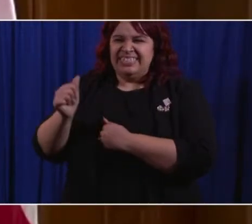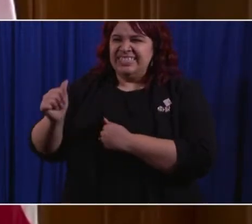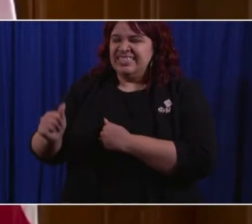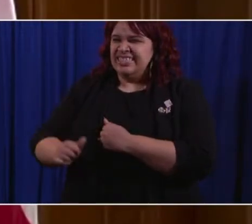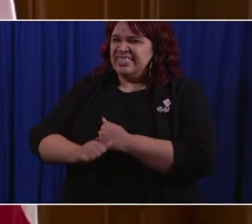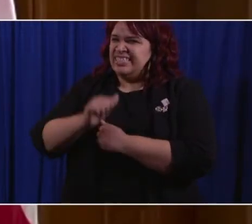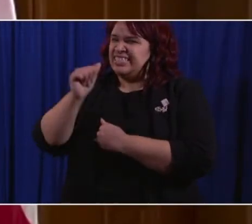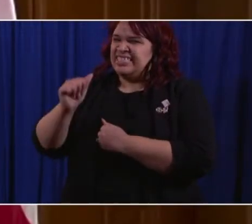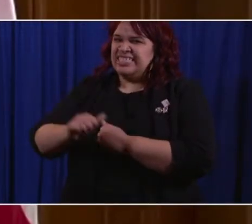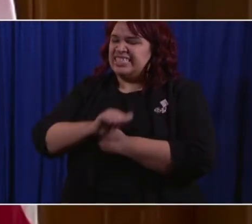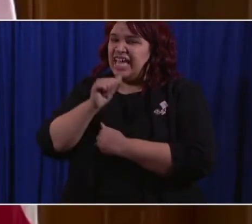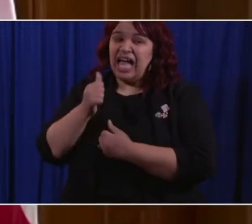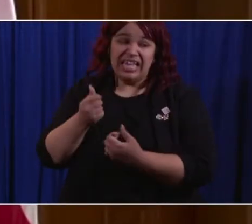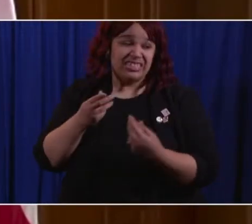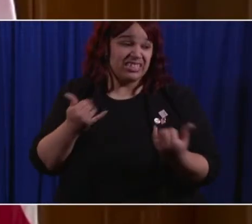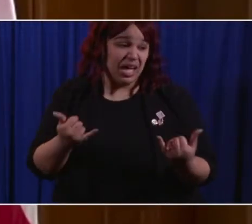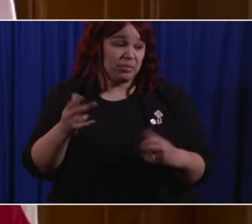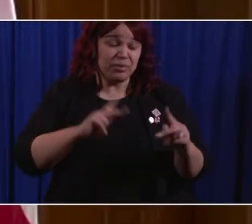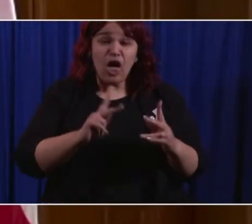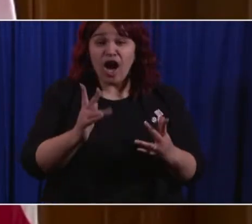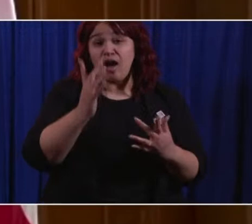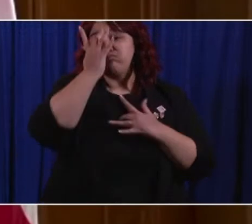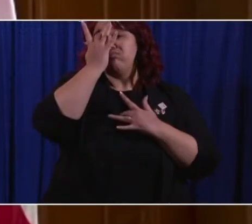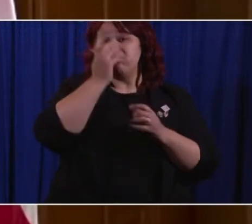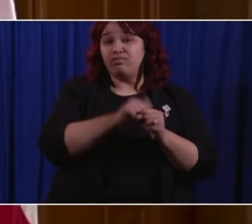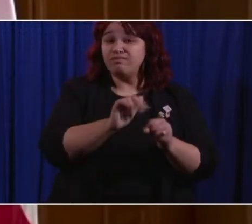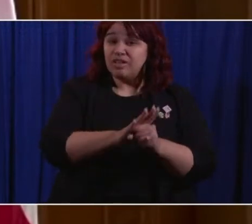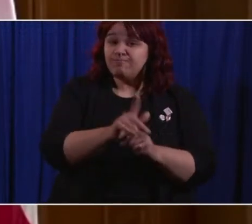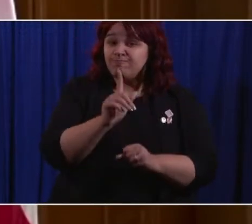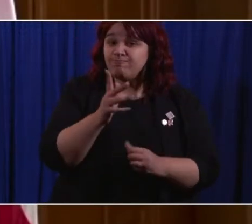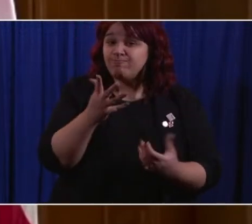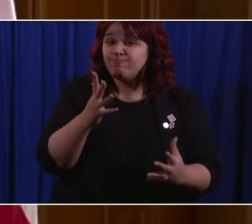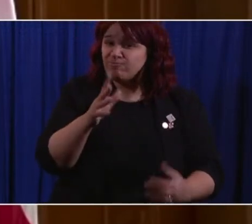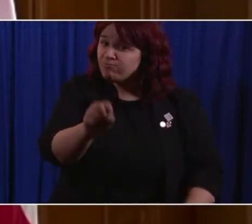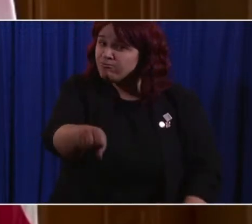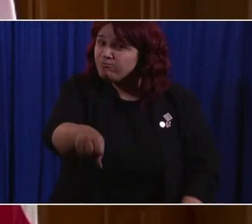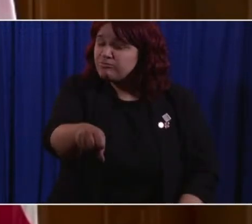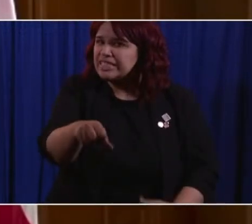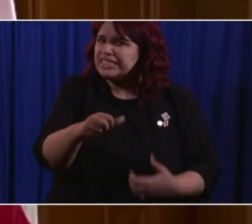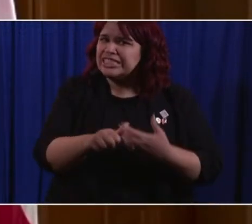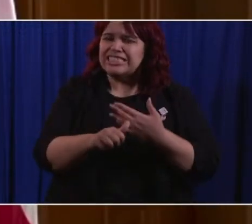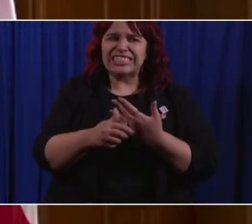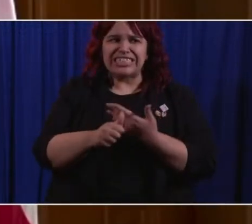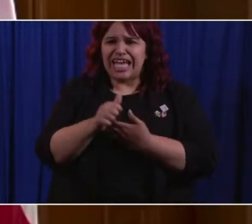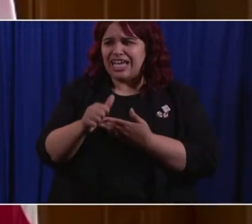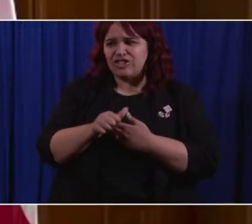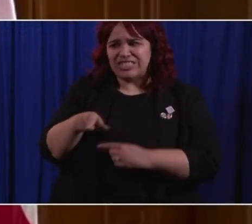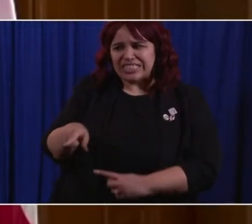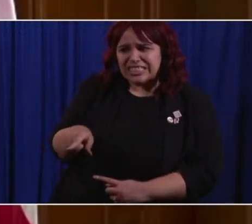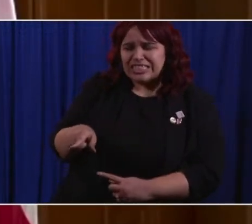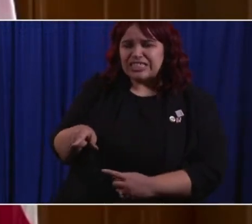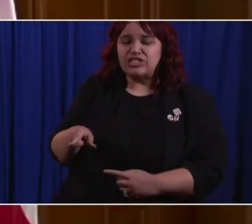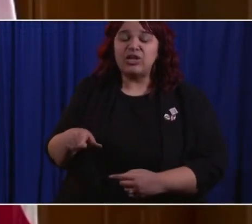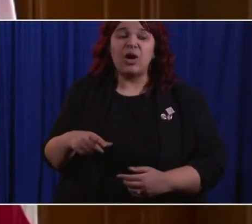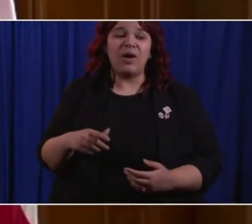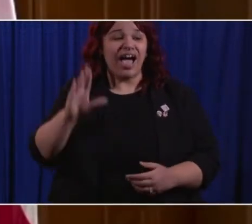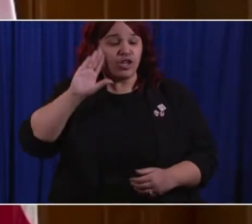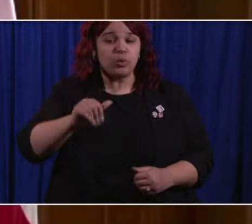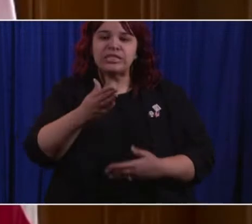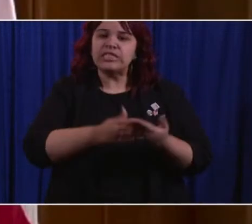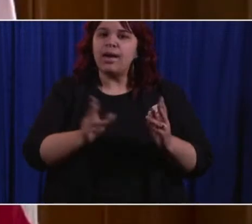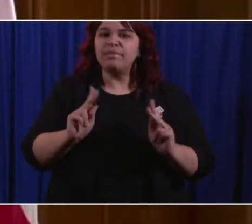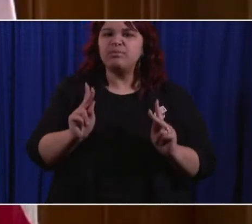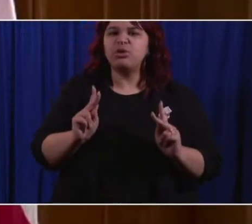our hospitals. So I would just urge everyone. I know some people are waiting for the Johnson & Johnson. I would urge you not to do that. I would urge